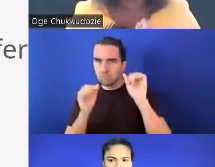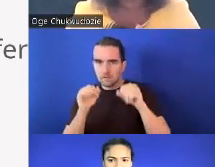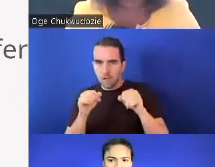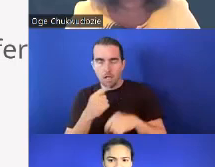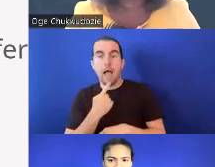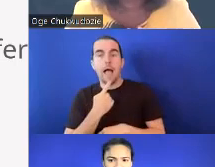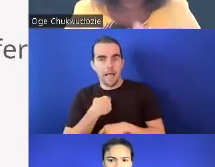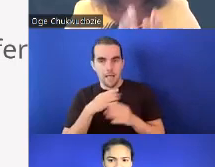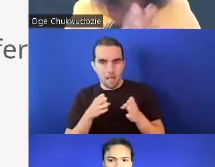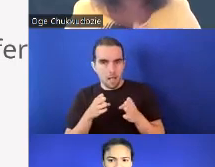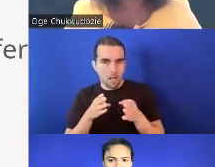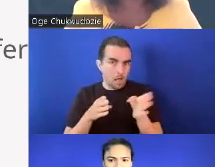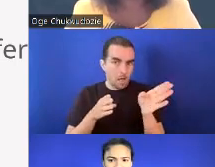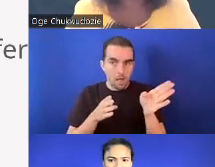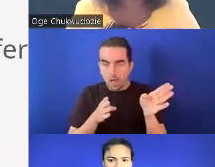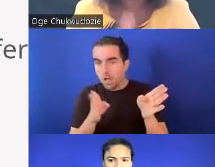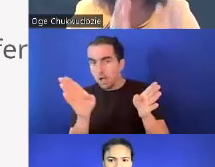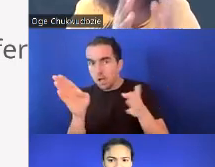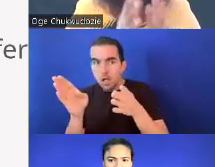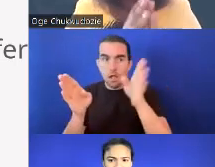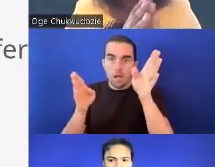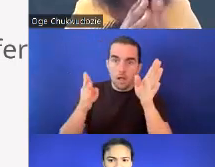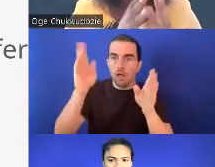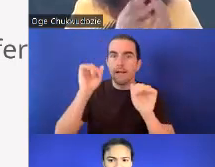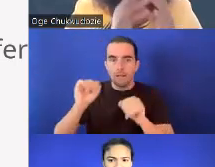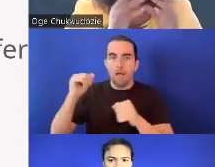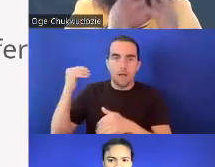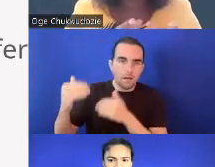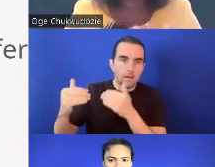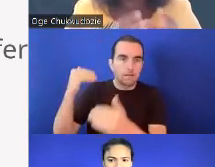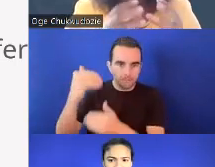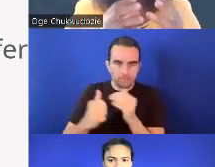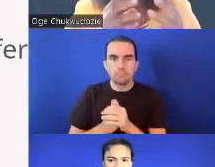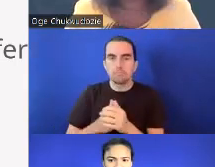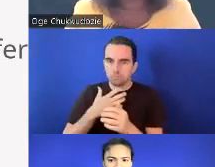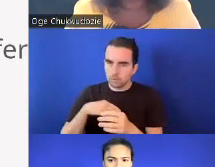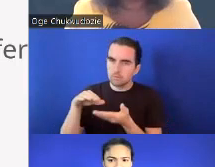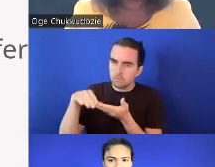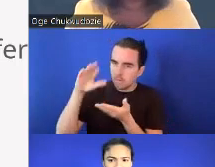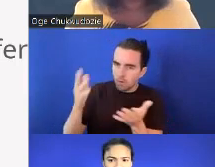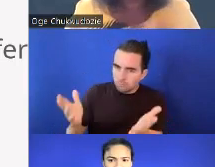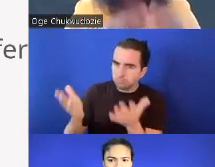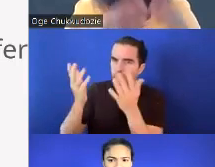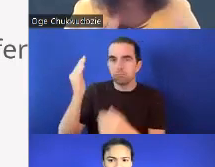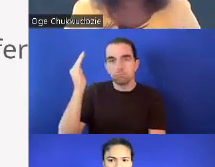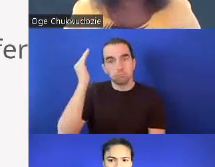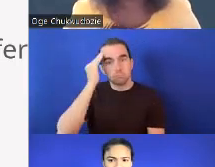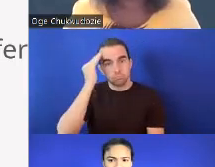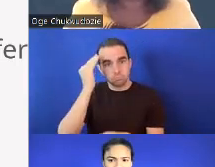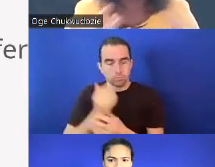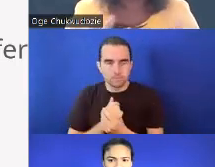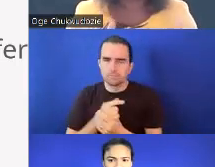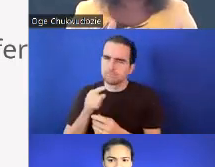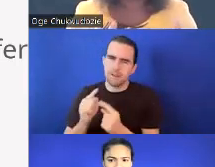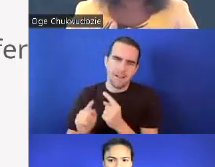is important. And sometimes, you know, you have this report mechanism and you are not receiving